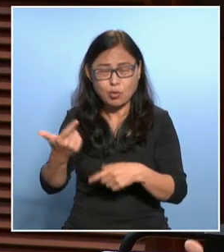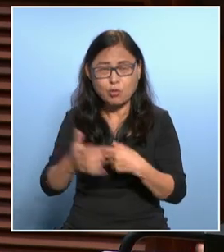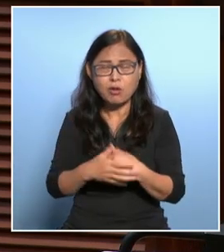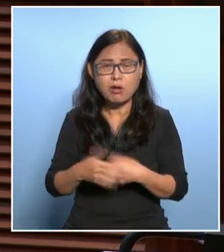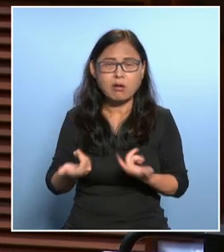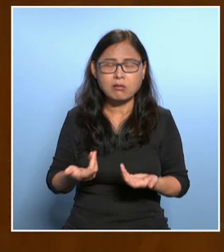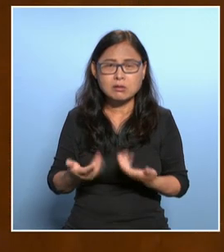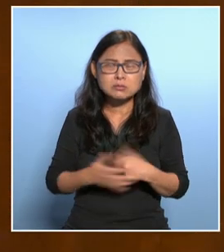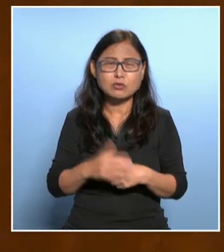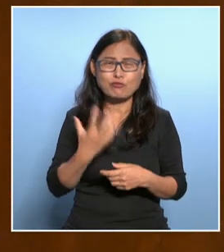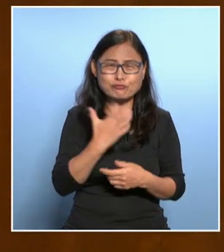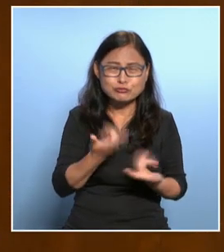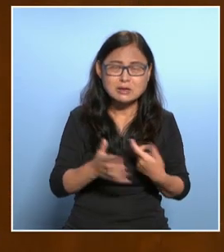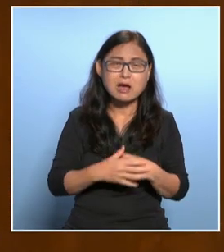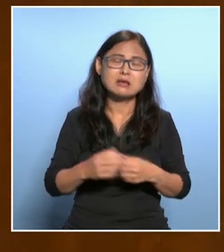season.